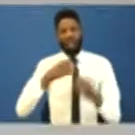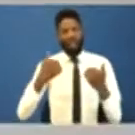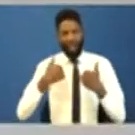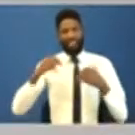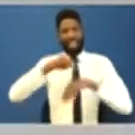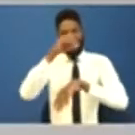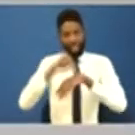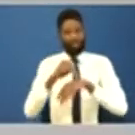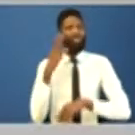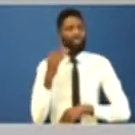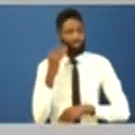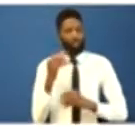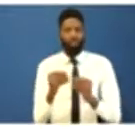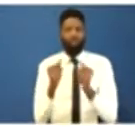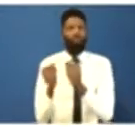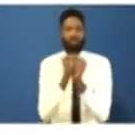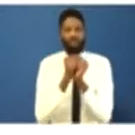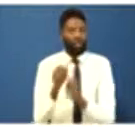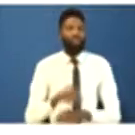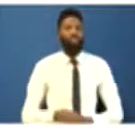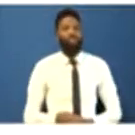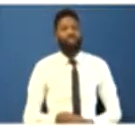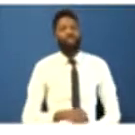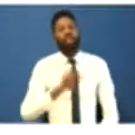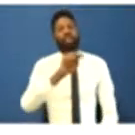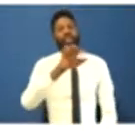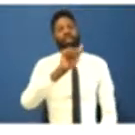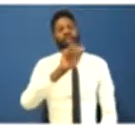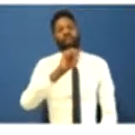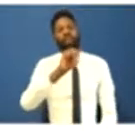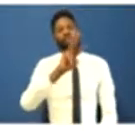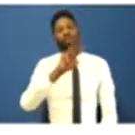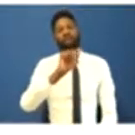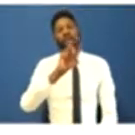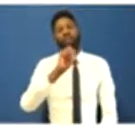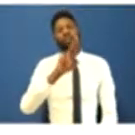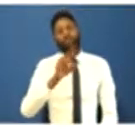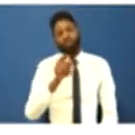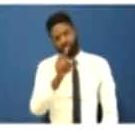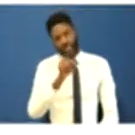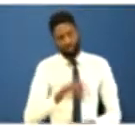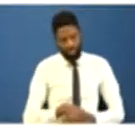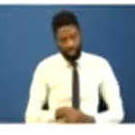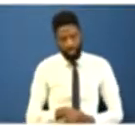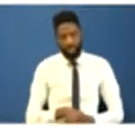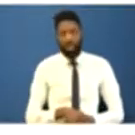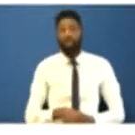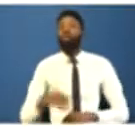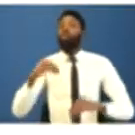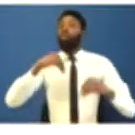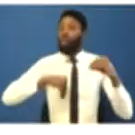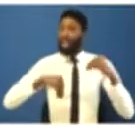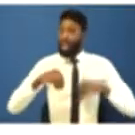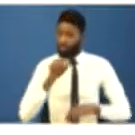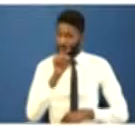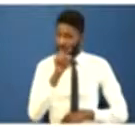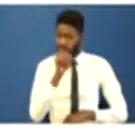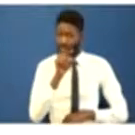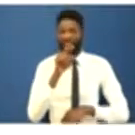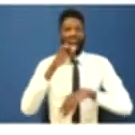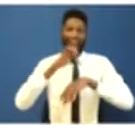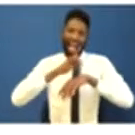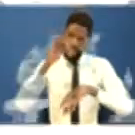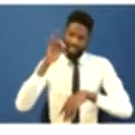thank you mr yamamu corruption has been something that has tainted the image of